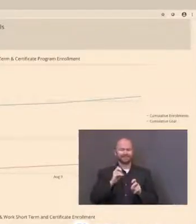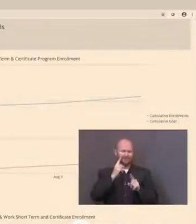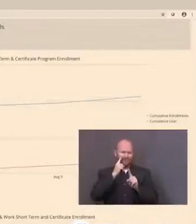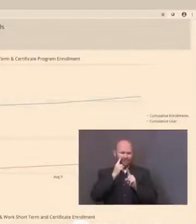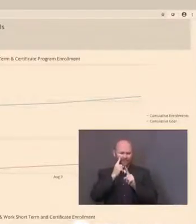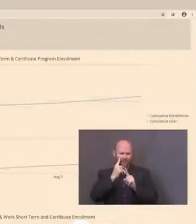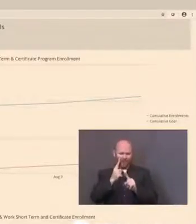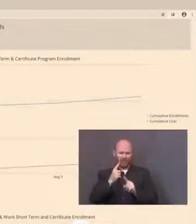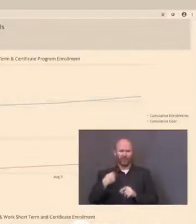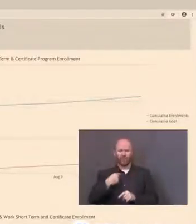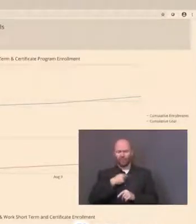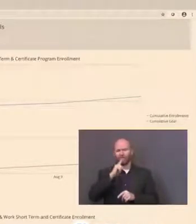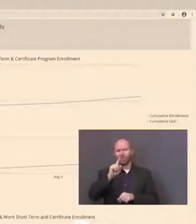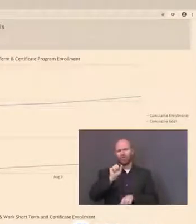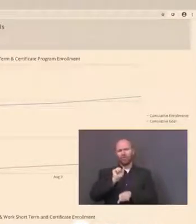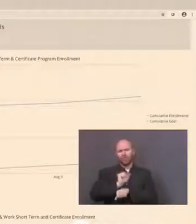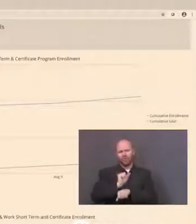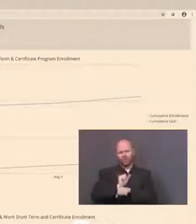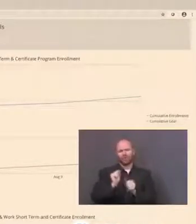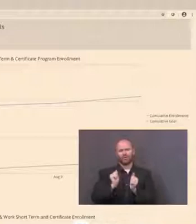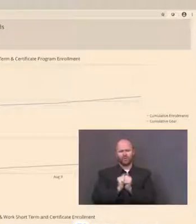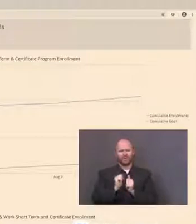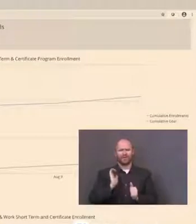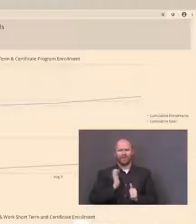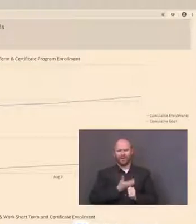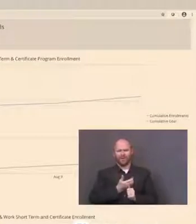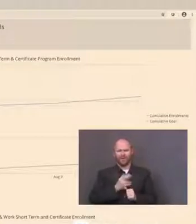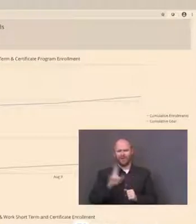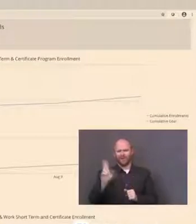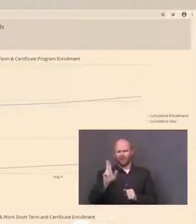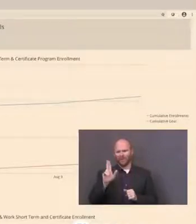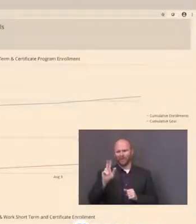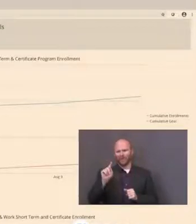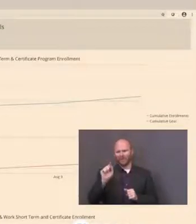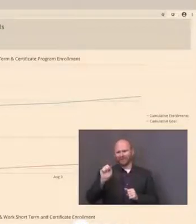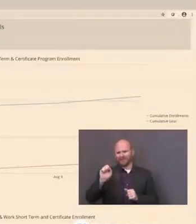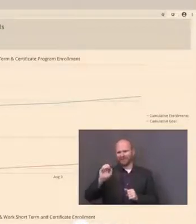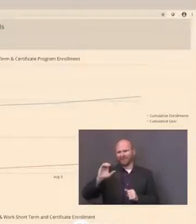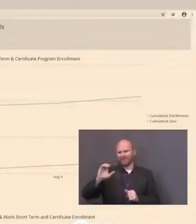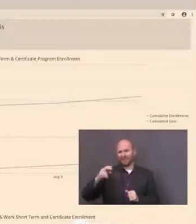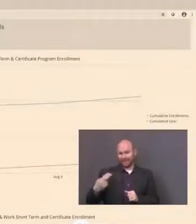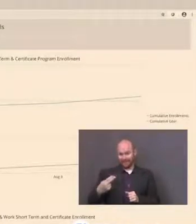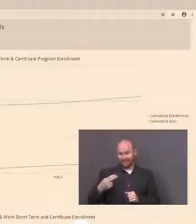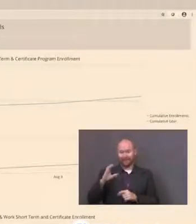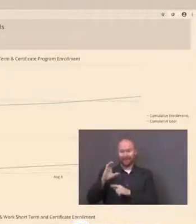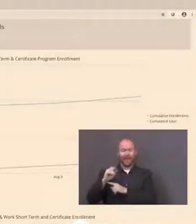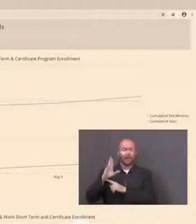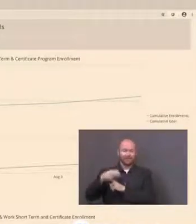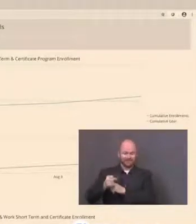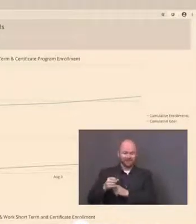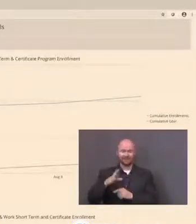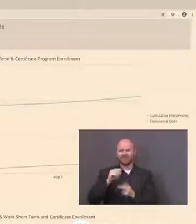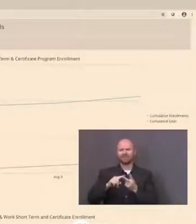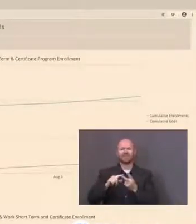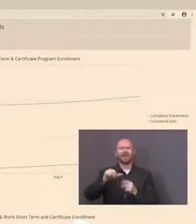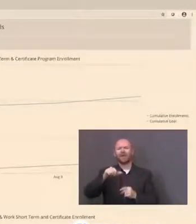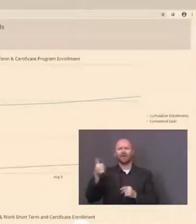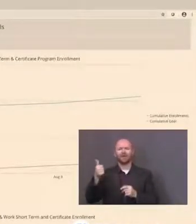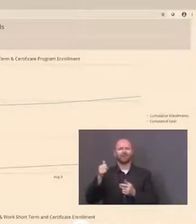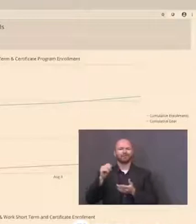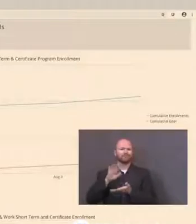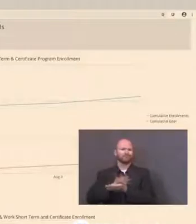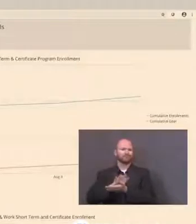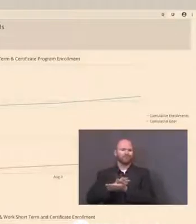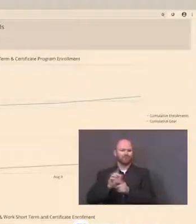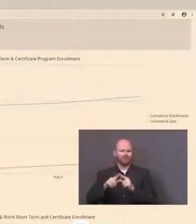are working with our UTech campuses across the state, with our other institutions of higher learning